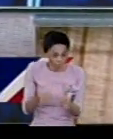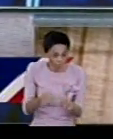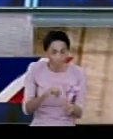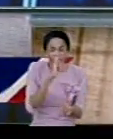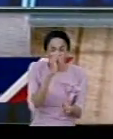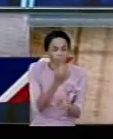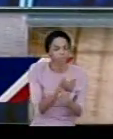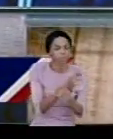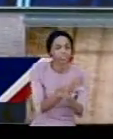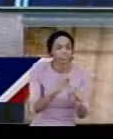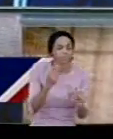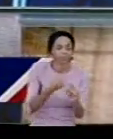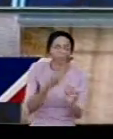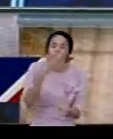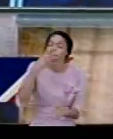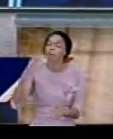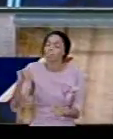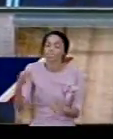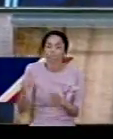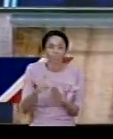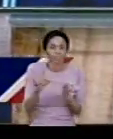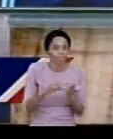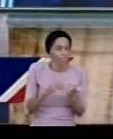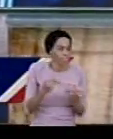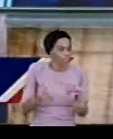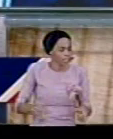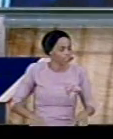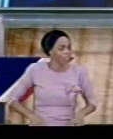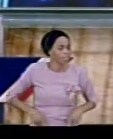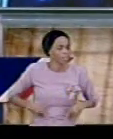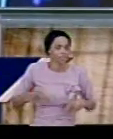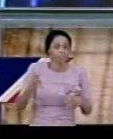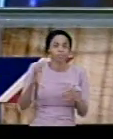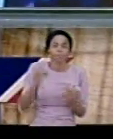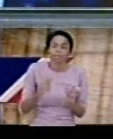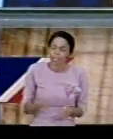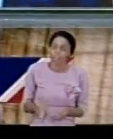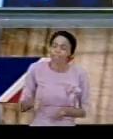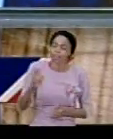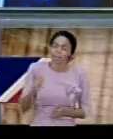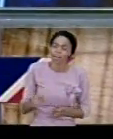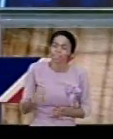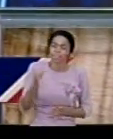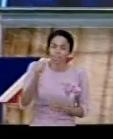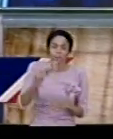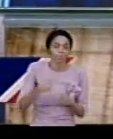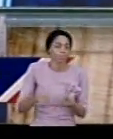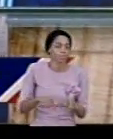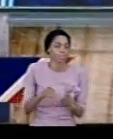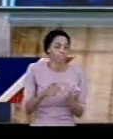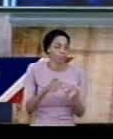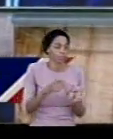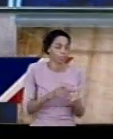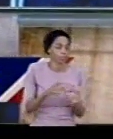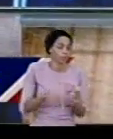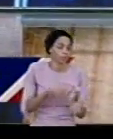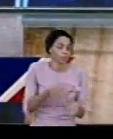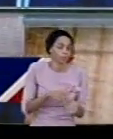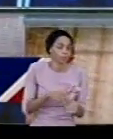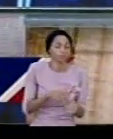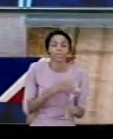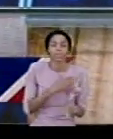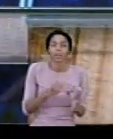the curse of the law. He lives by a higher principle. What's that principle?